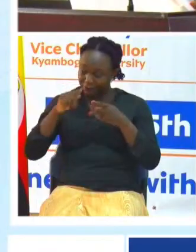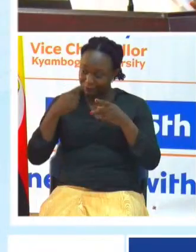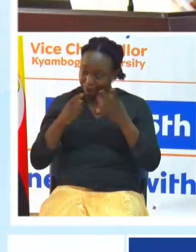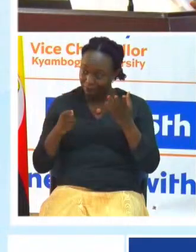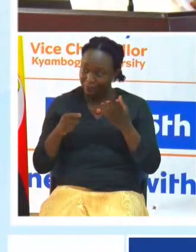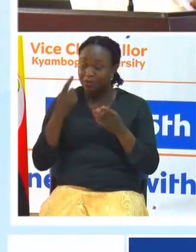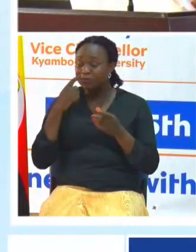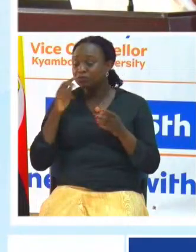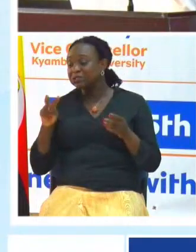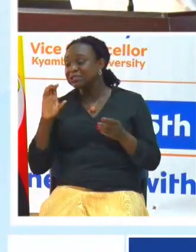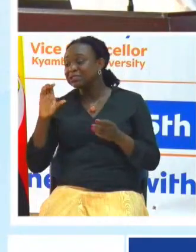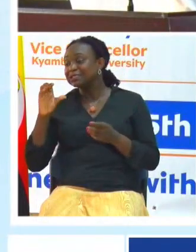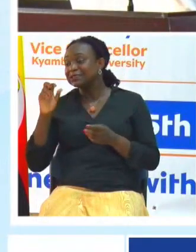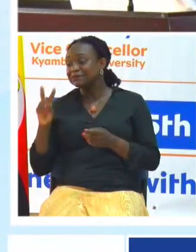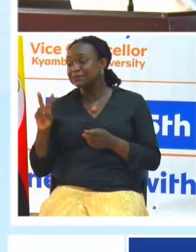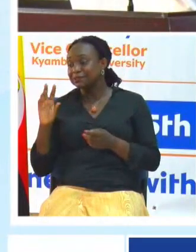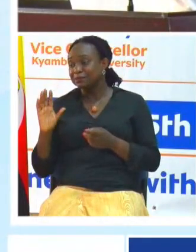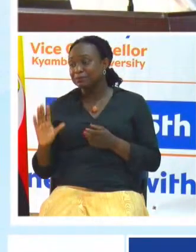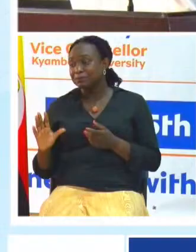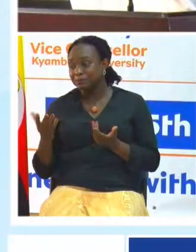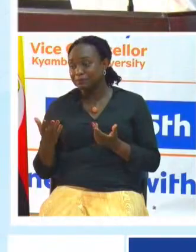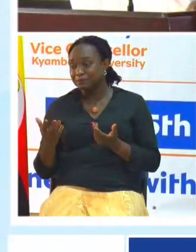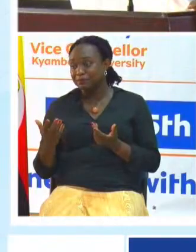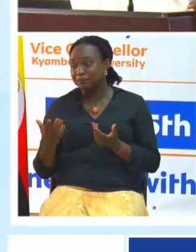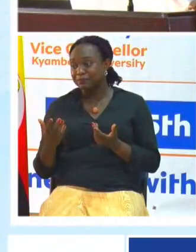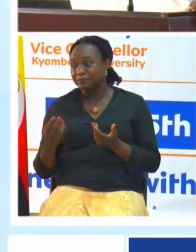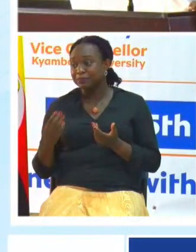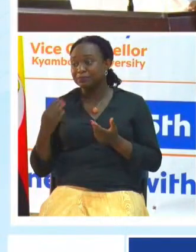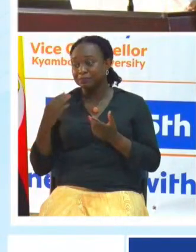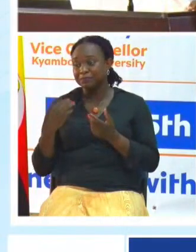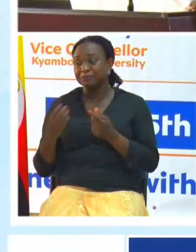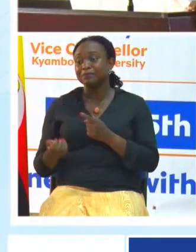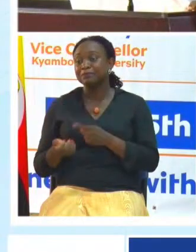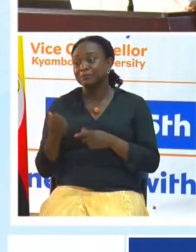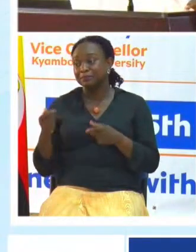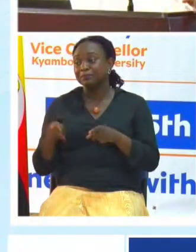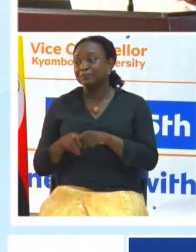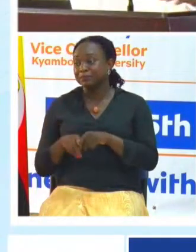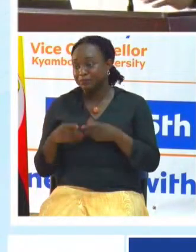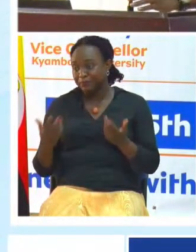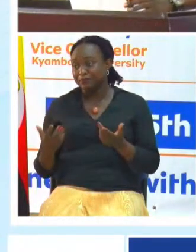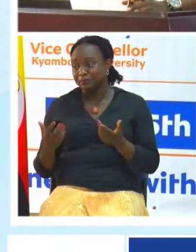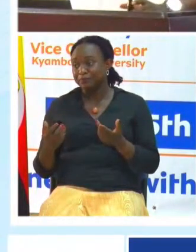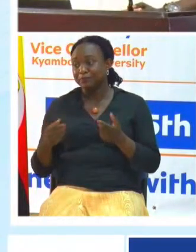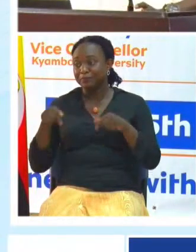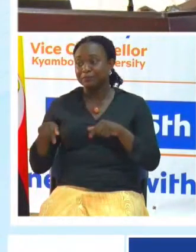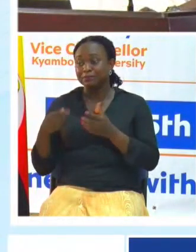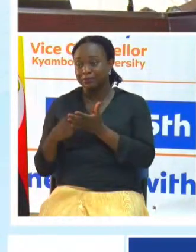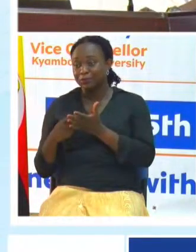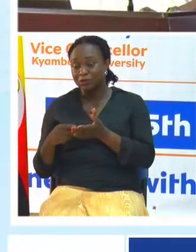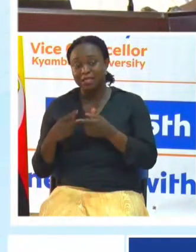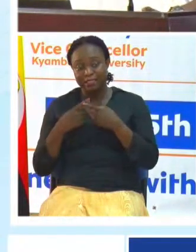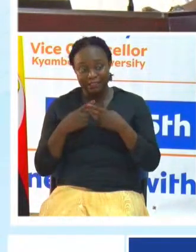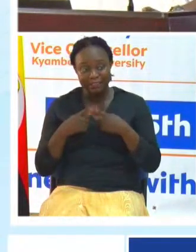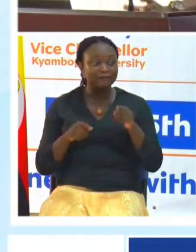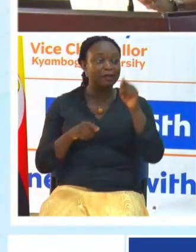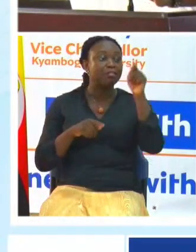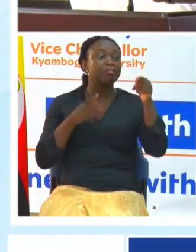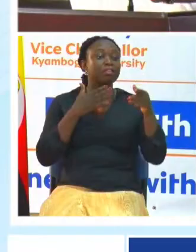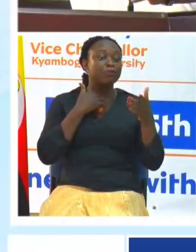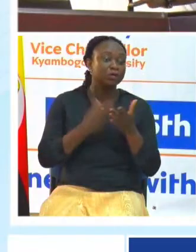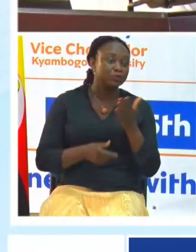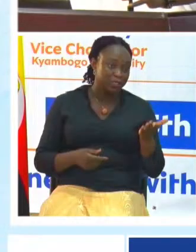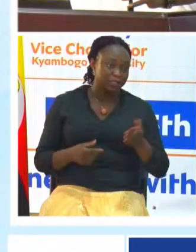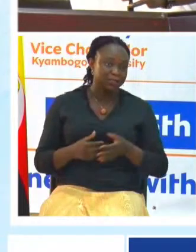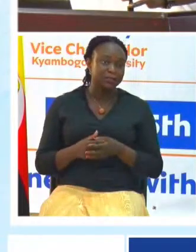at your resume. So the resumes that we construct here in Uganda are totally different from what they want. Okay?